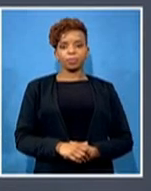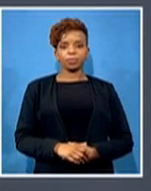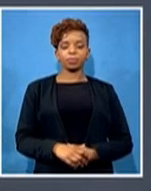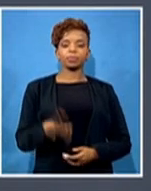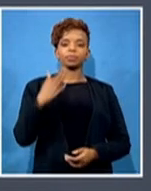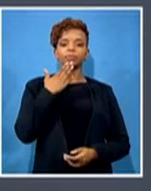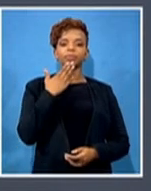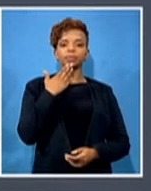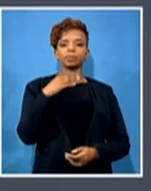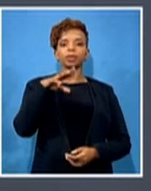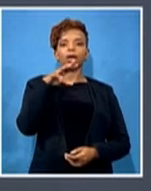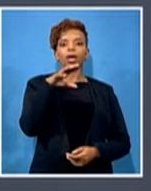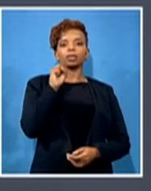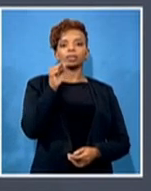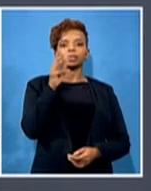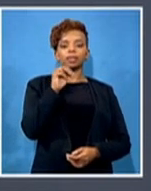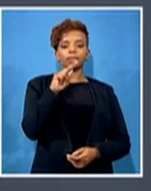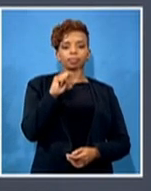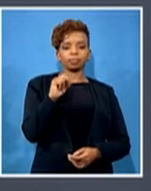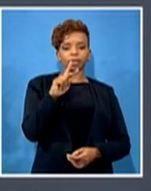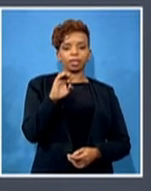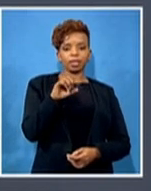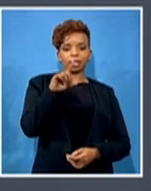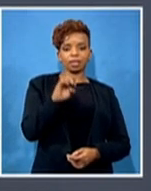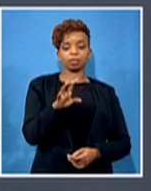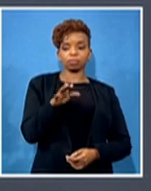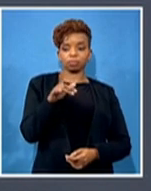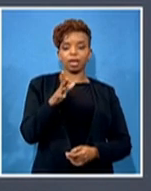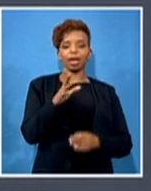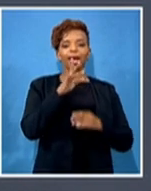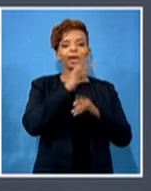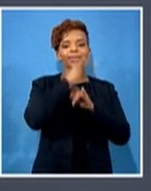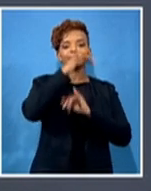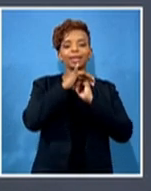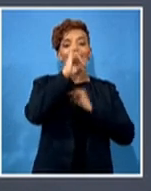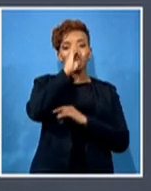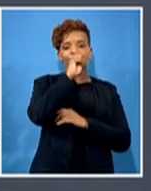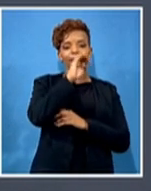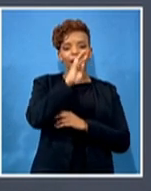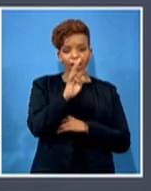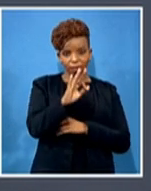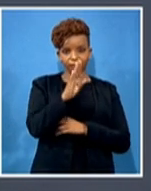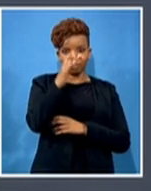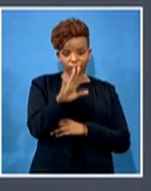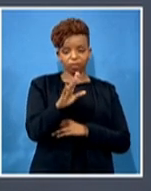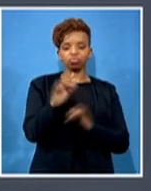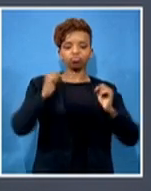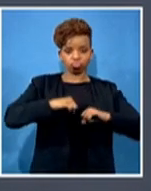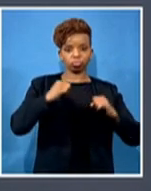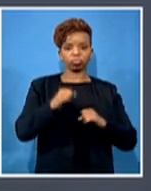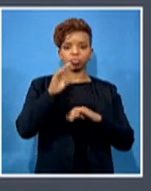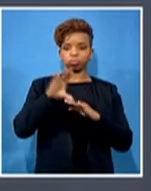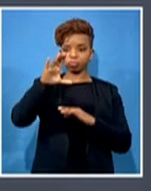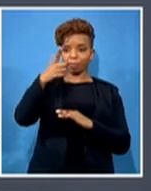International Monetary Fund has agreed to loan South Africa 70 billion rand. The $4.3 billion loan